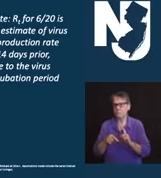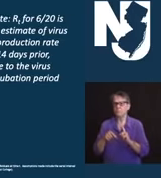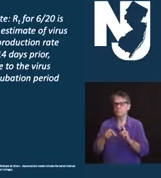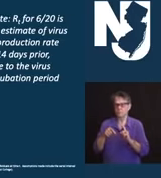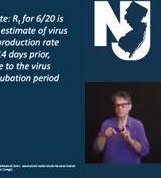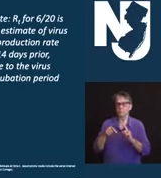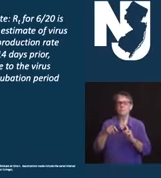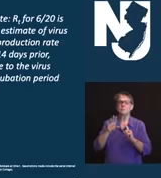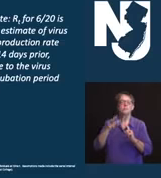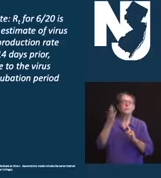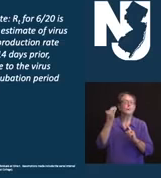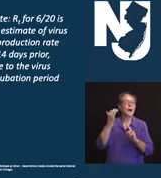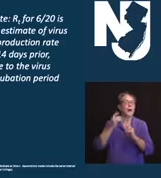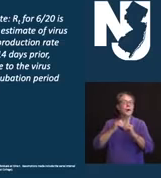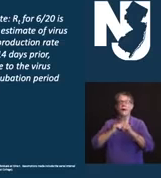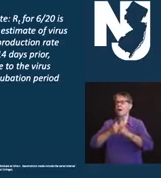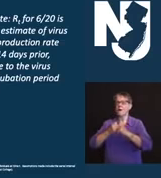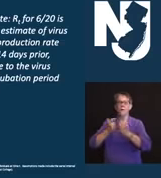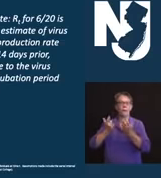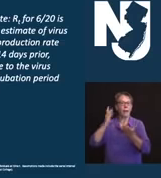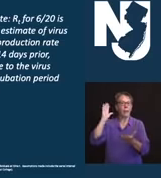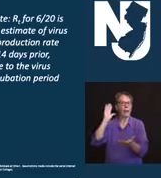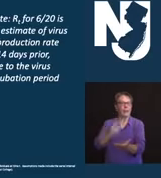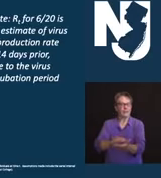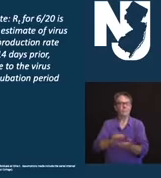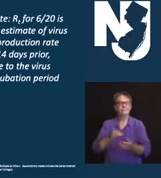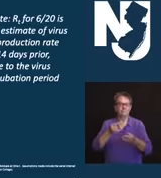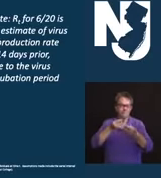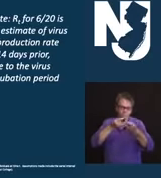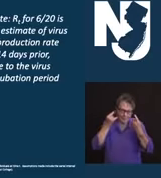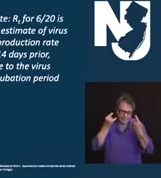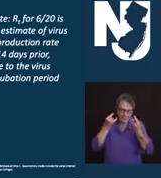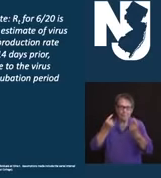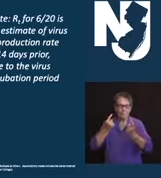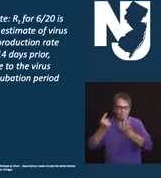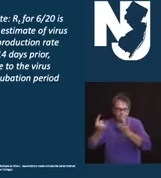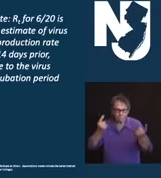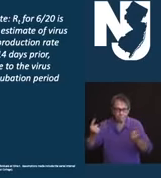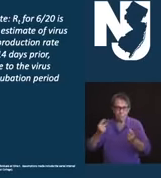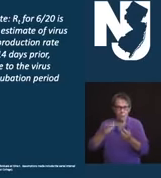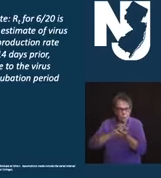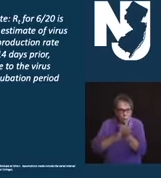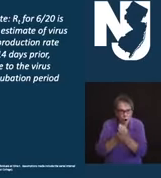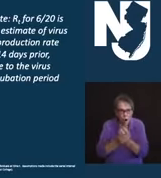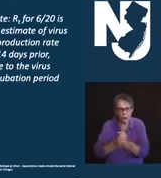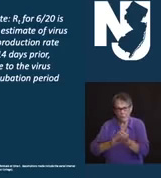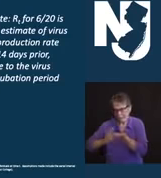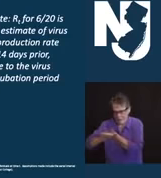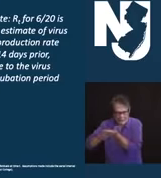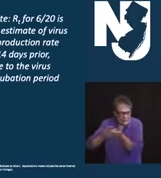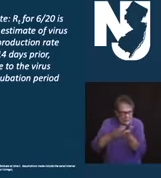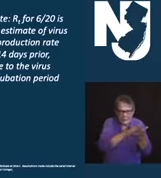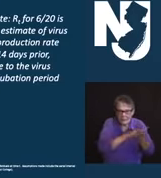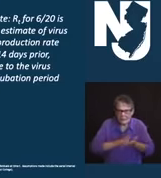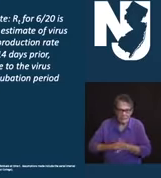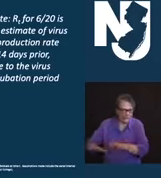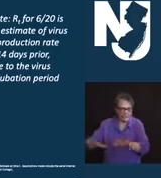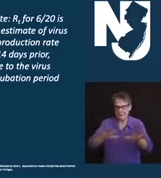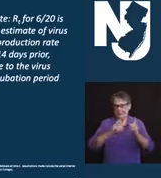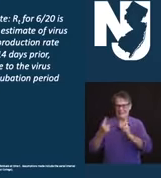retail businesses, and our strong recommendation to wear them when outdoors and around others, we have put both our